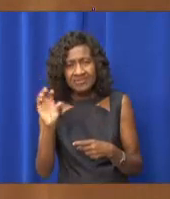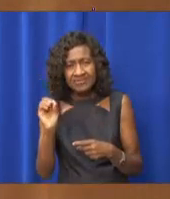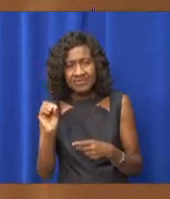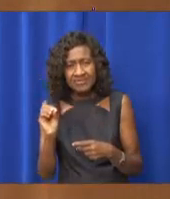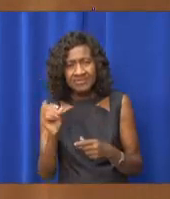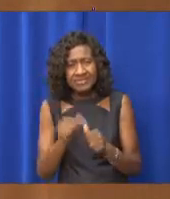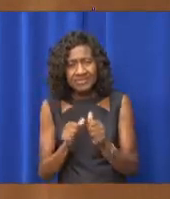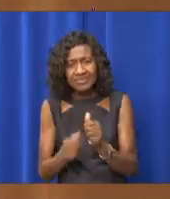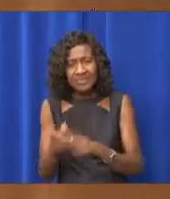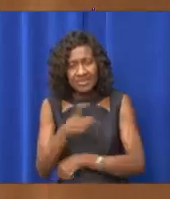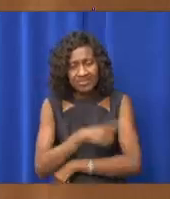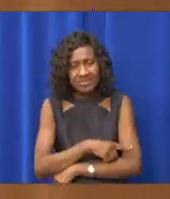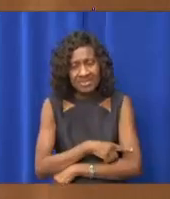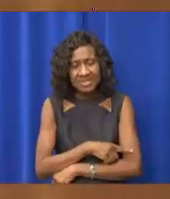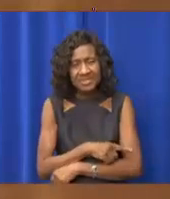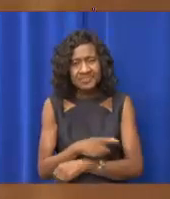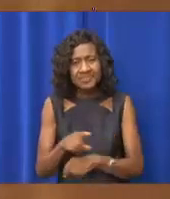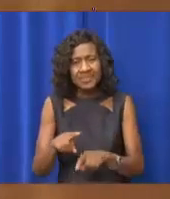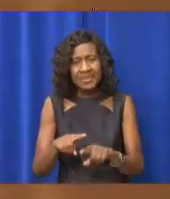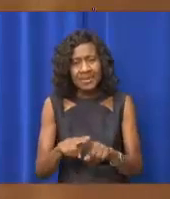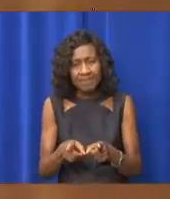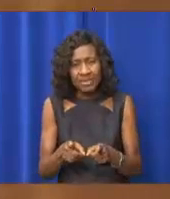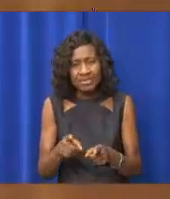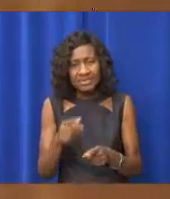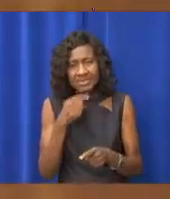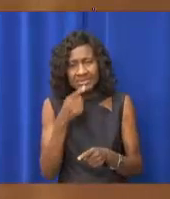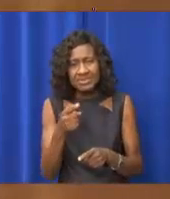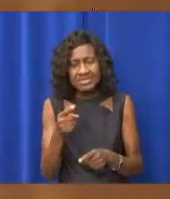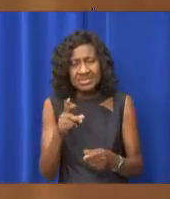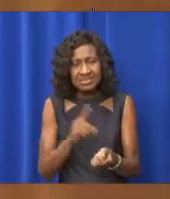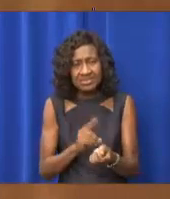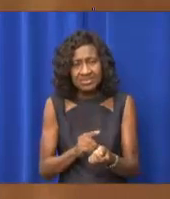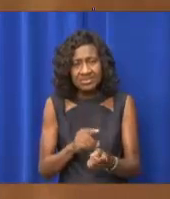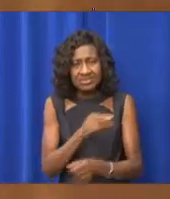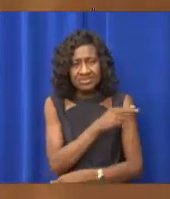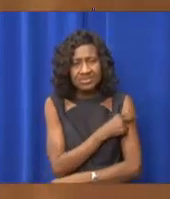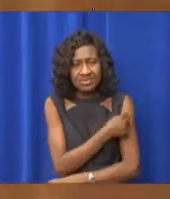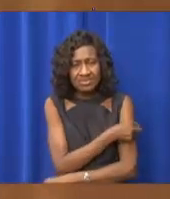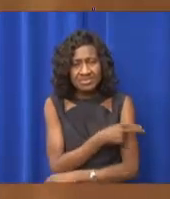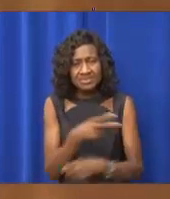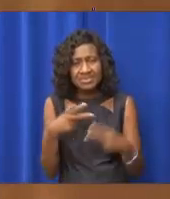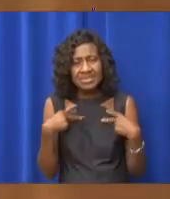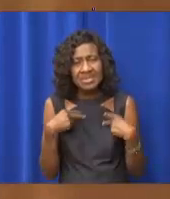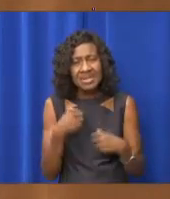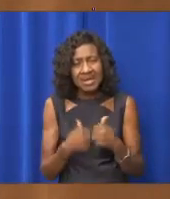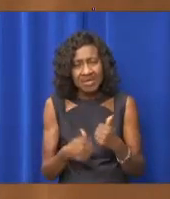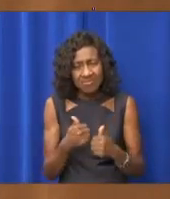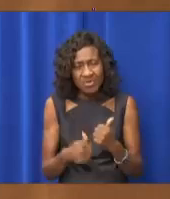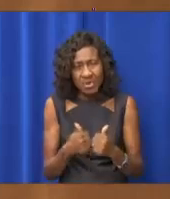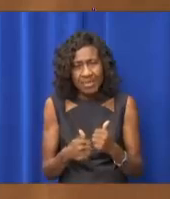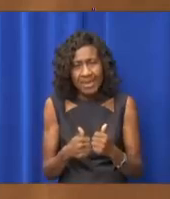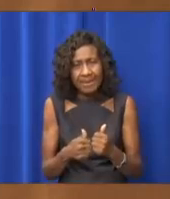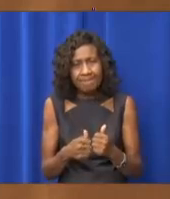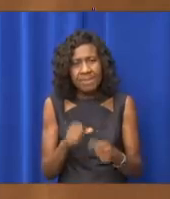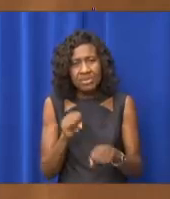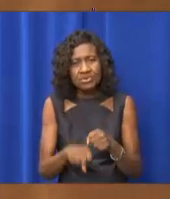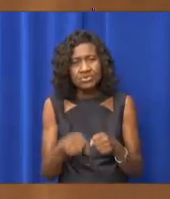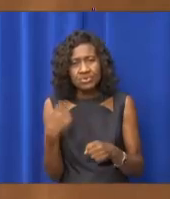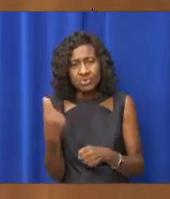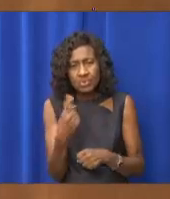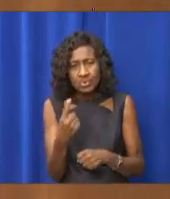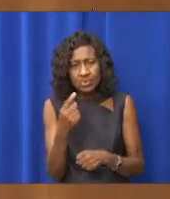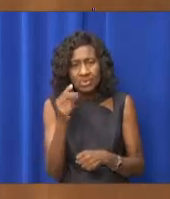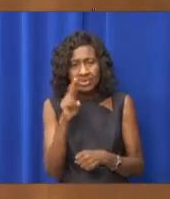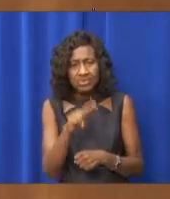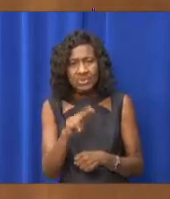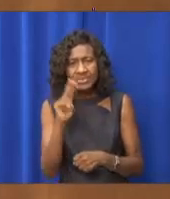think will resolve itself. And that's why we only have, as I mentioned, 24 from Doctors Hospital today. Okay, lovely.